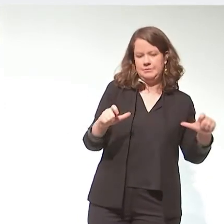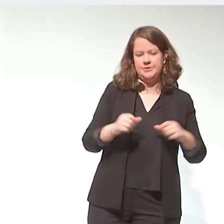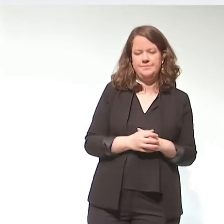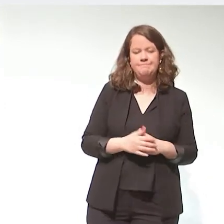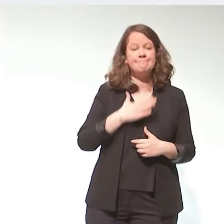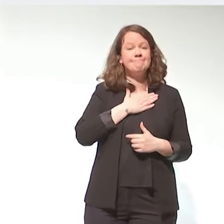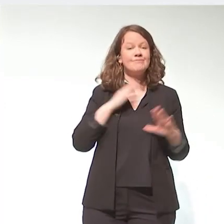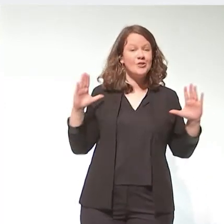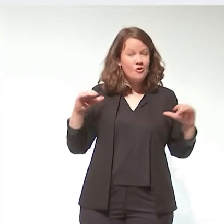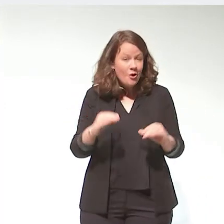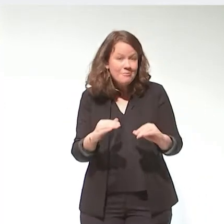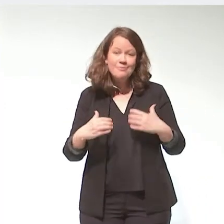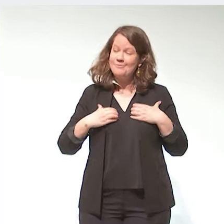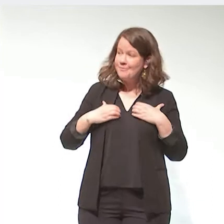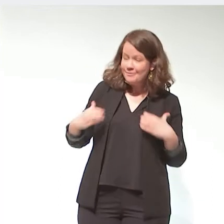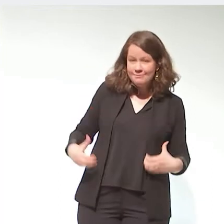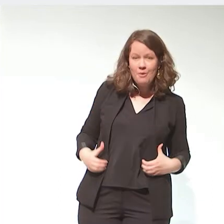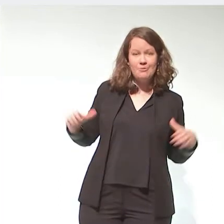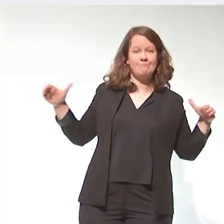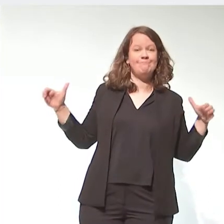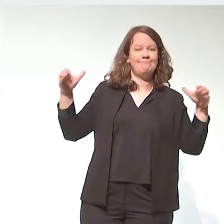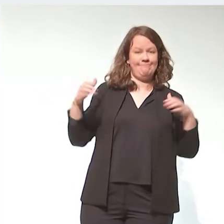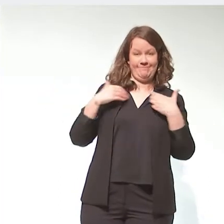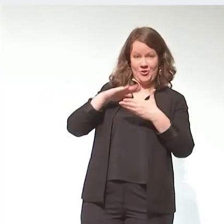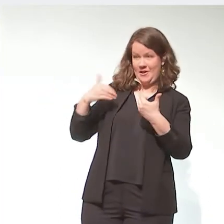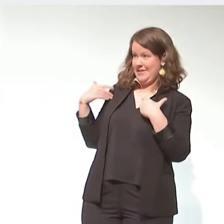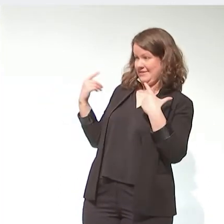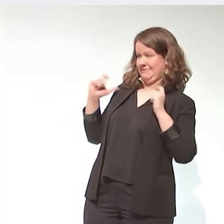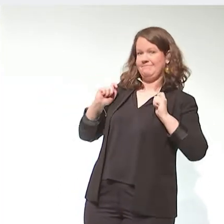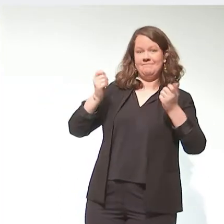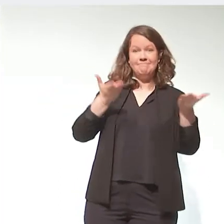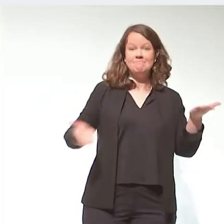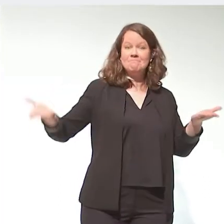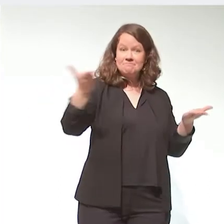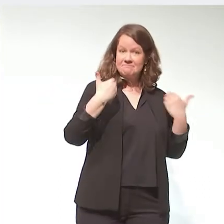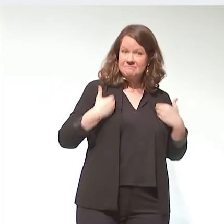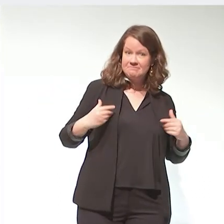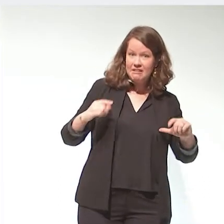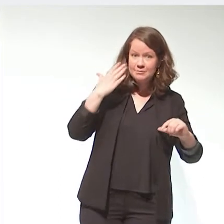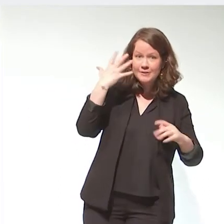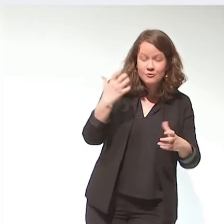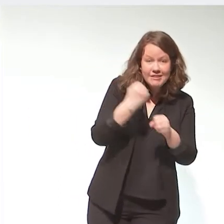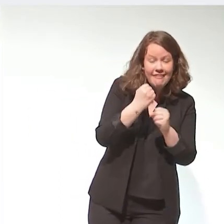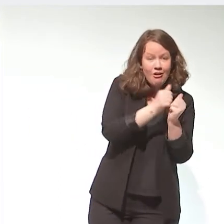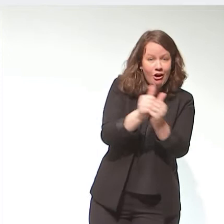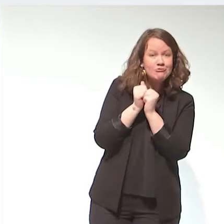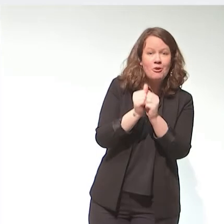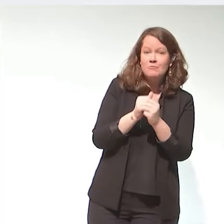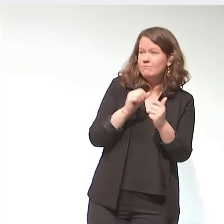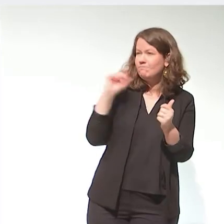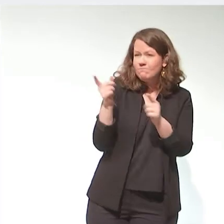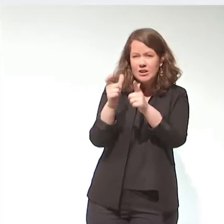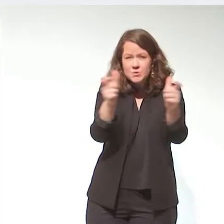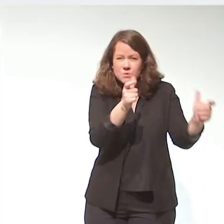accessibility, and all victims of these violence must have accessibility. In the name of our forum and all its members,